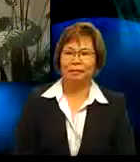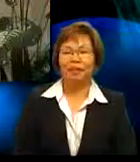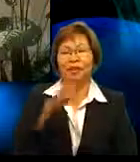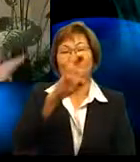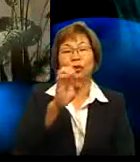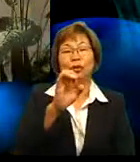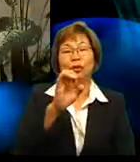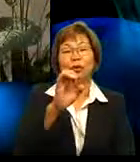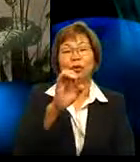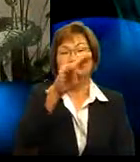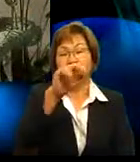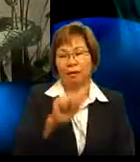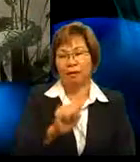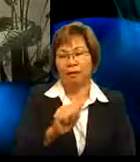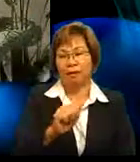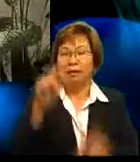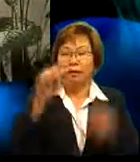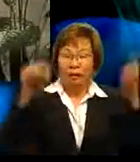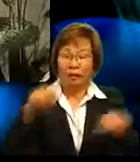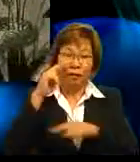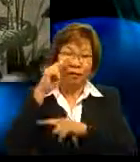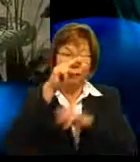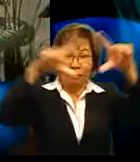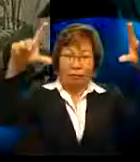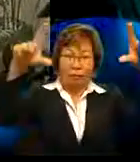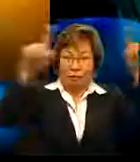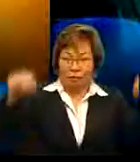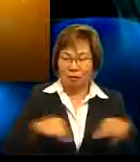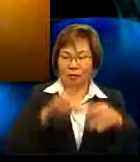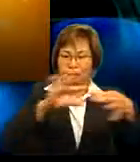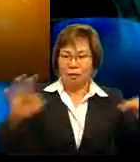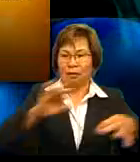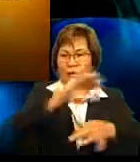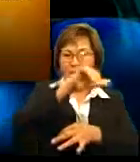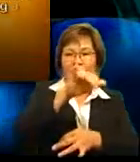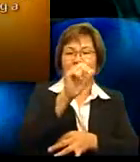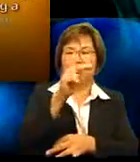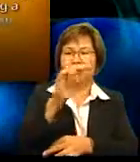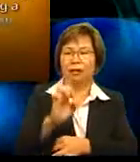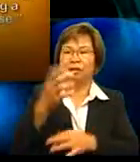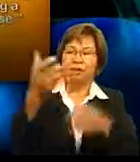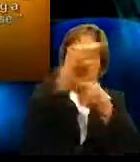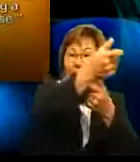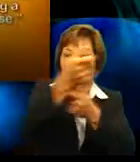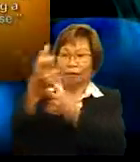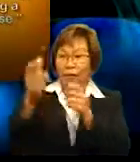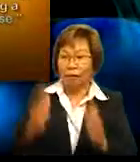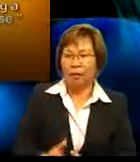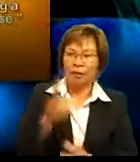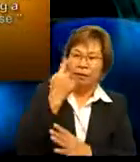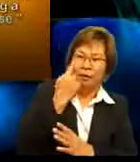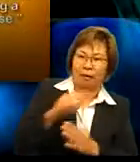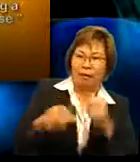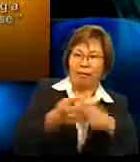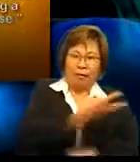Rina, please take a look at the screen. The sentence reads, Jake the fireman was recently promoted by